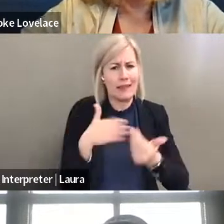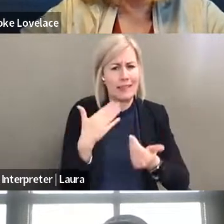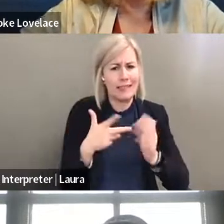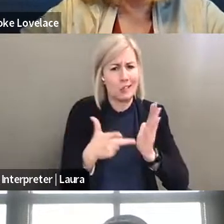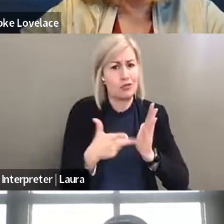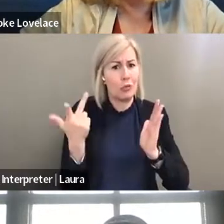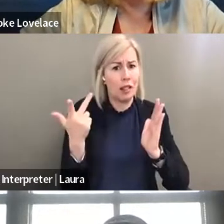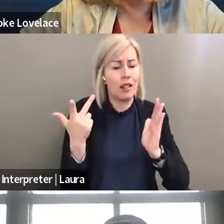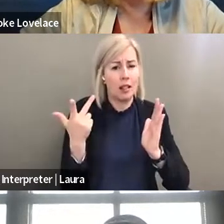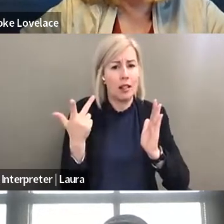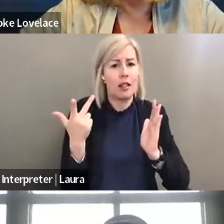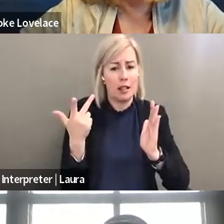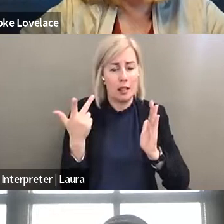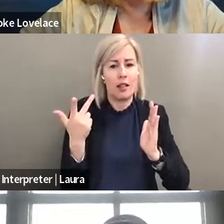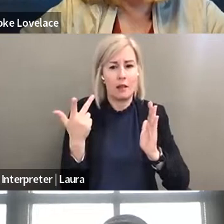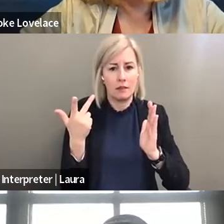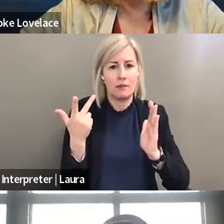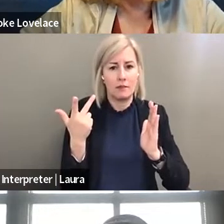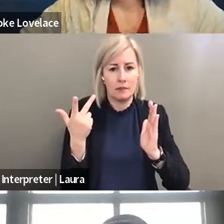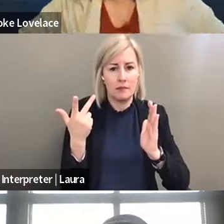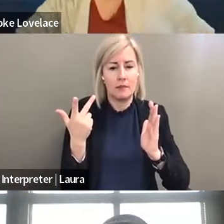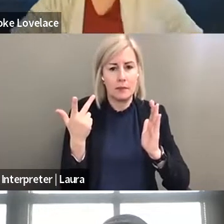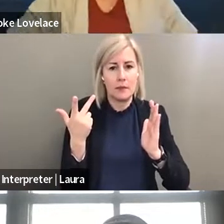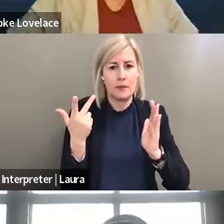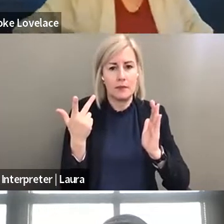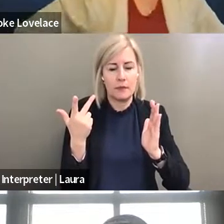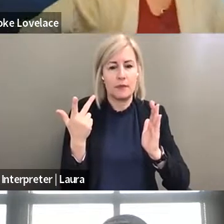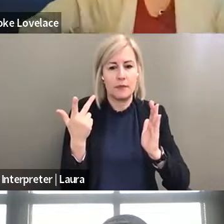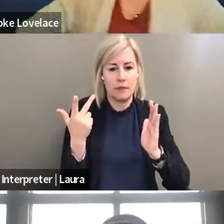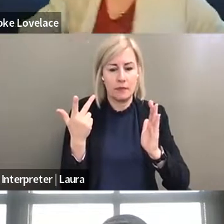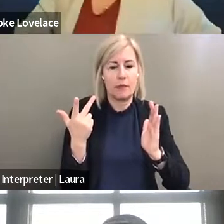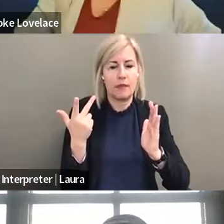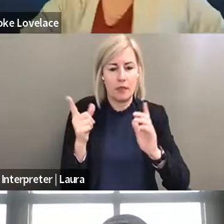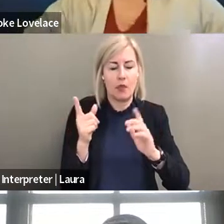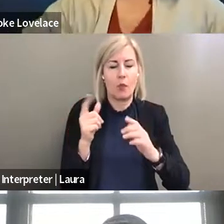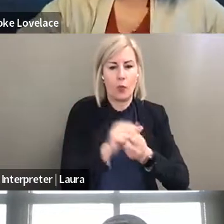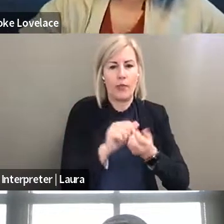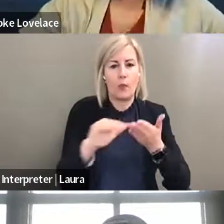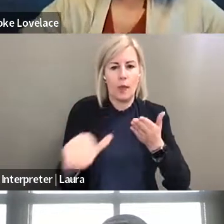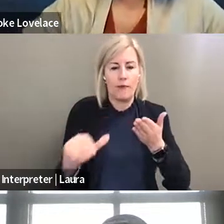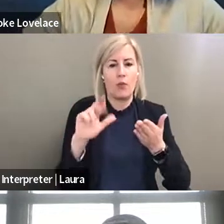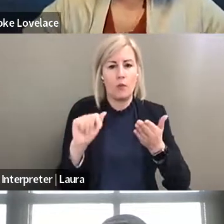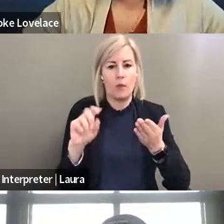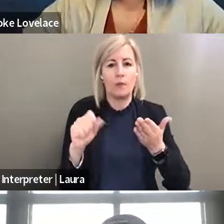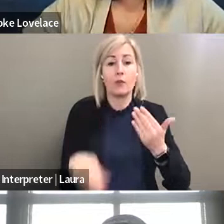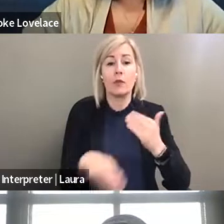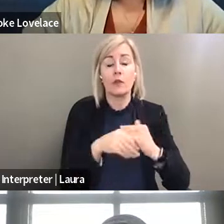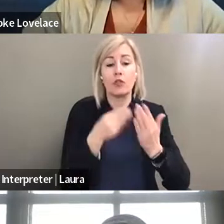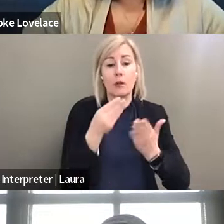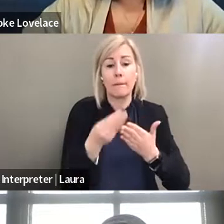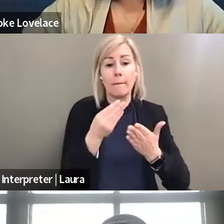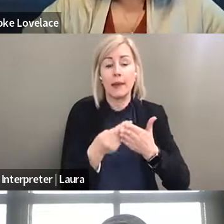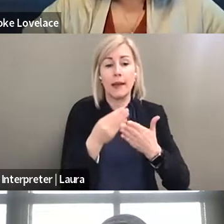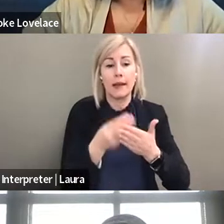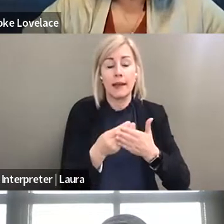triple in that number going into that, the waiver rates. There's additional money to take